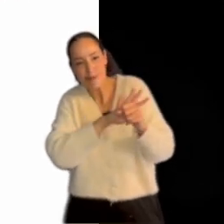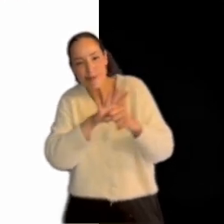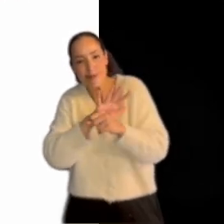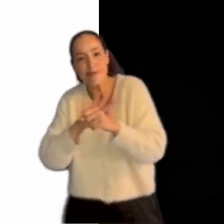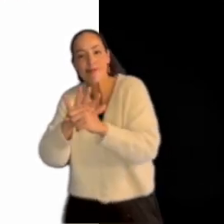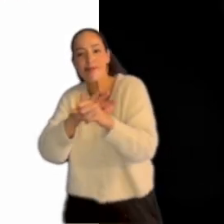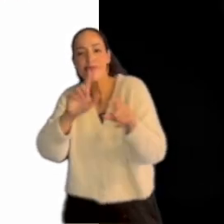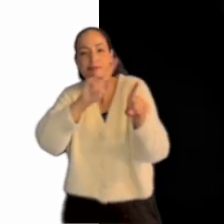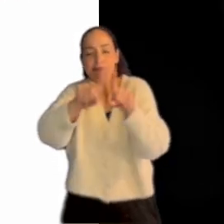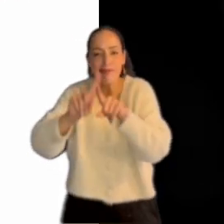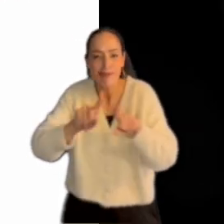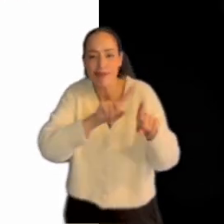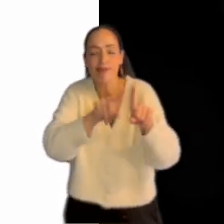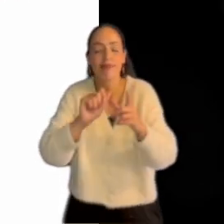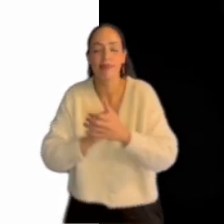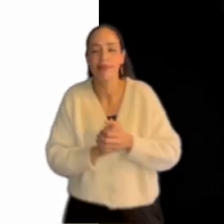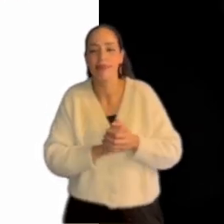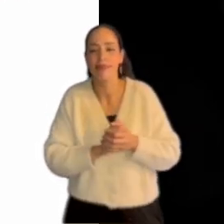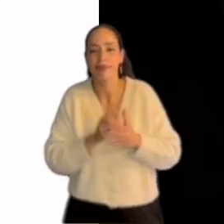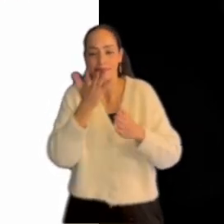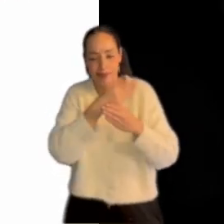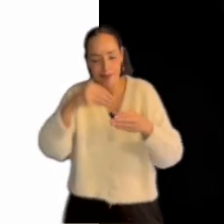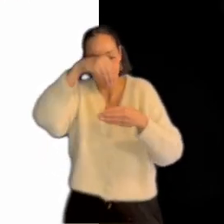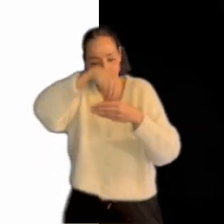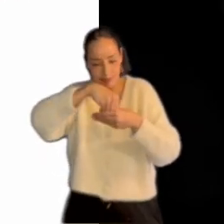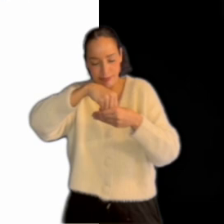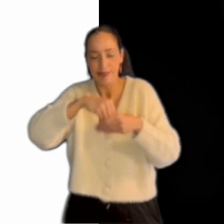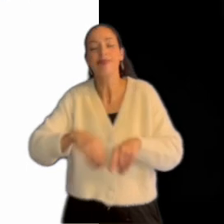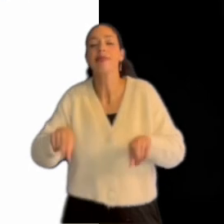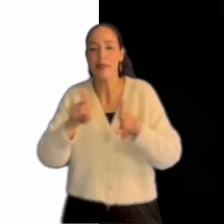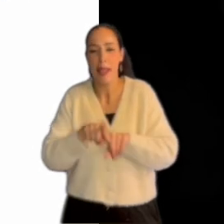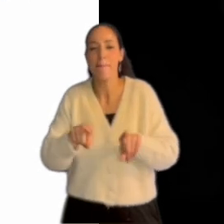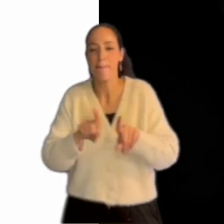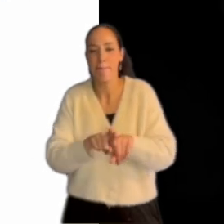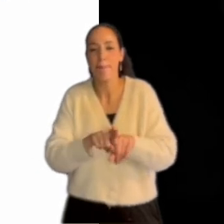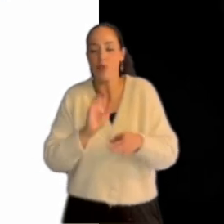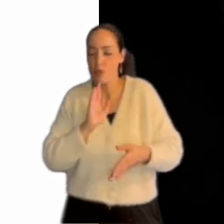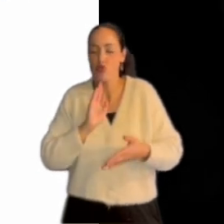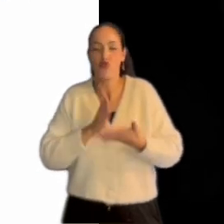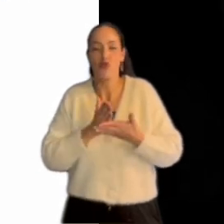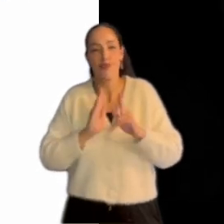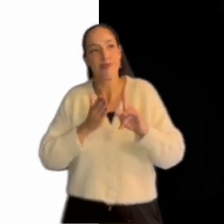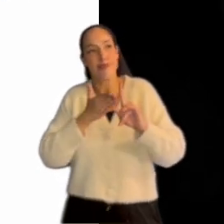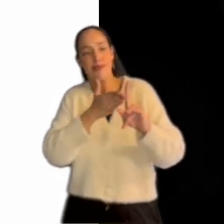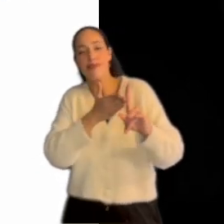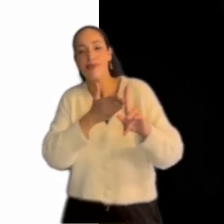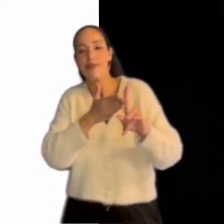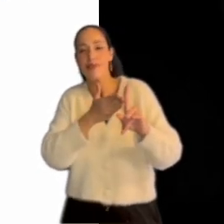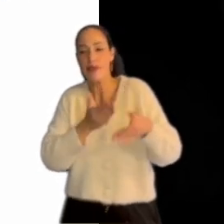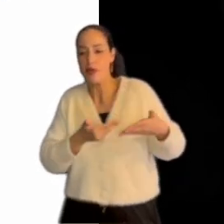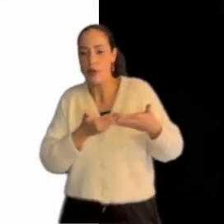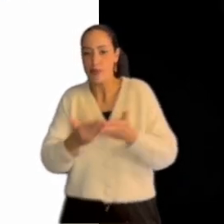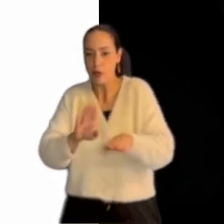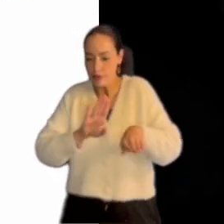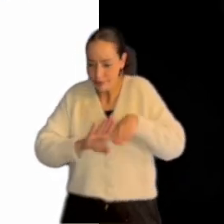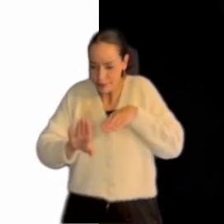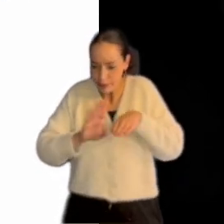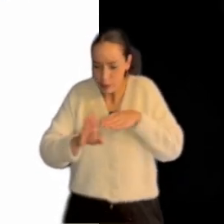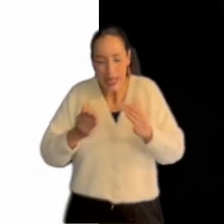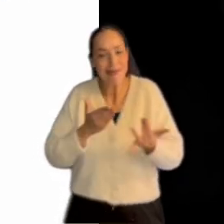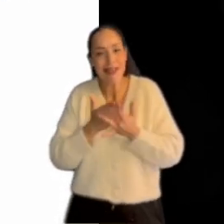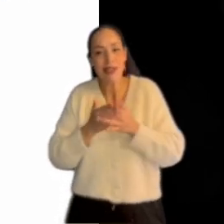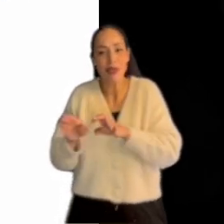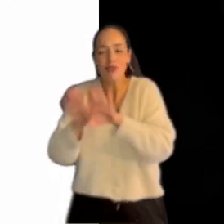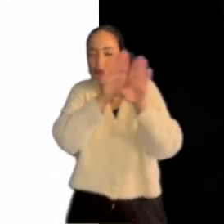approach which is pragmatic and accessible to all practitioners without the need for extensive training or supervision. Most importantly,